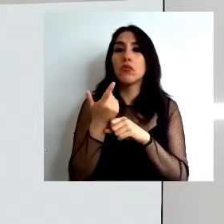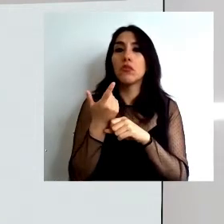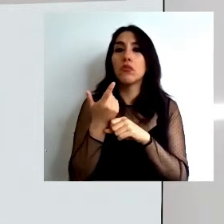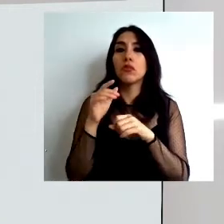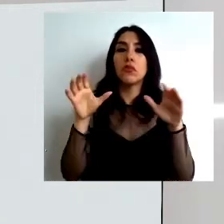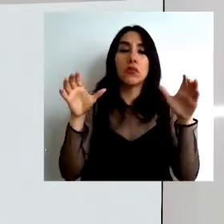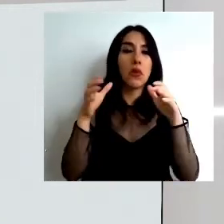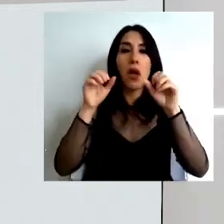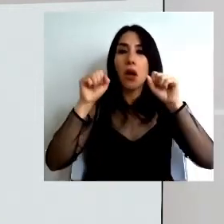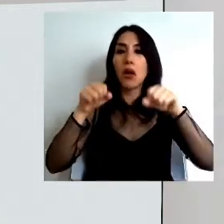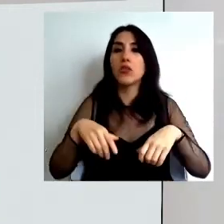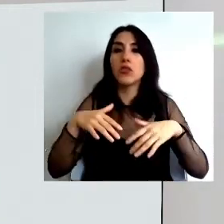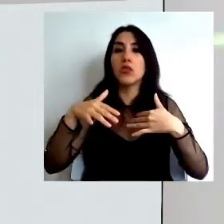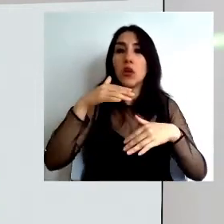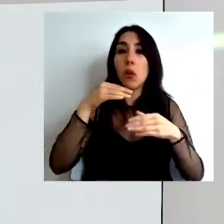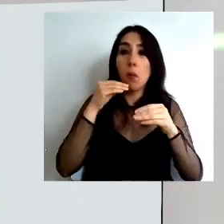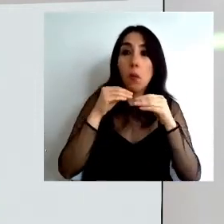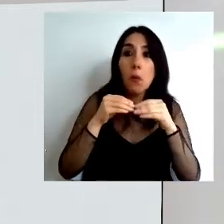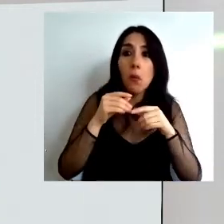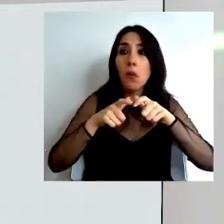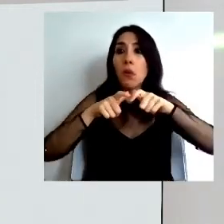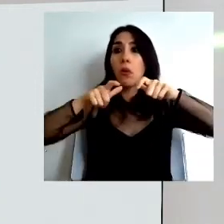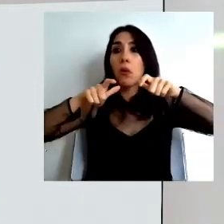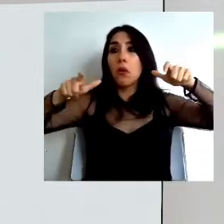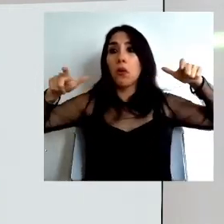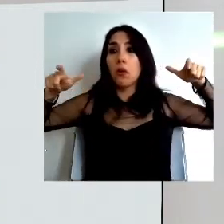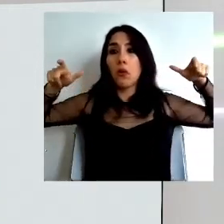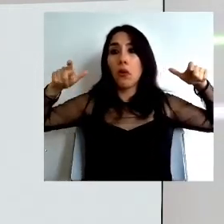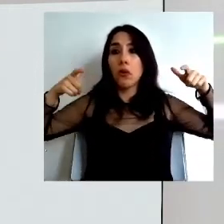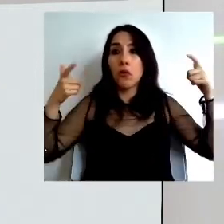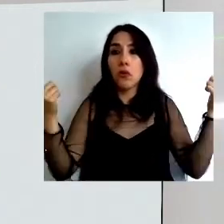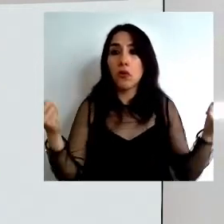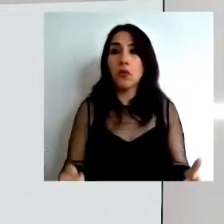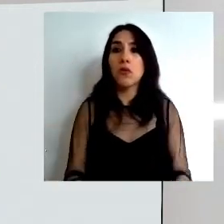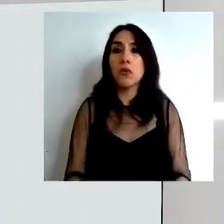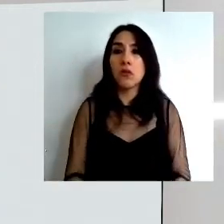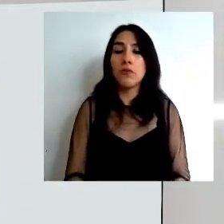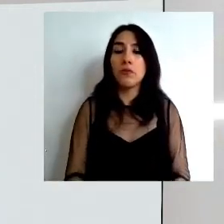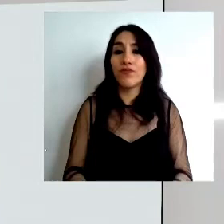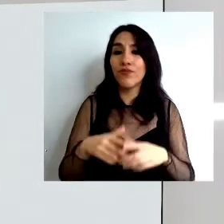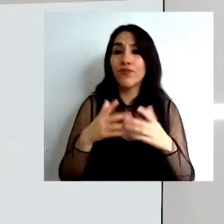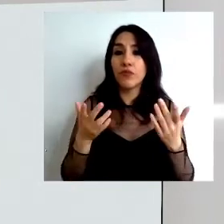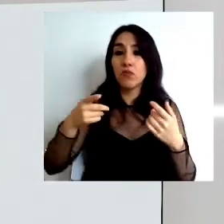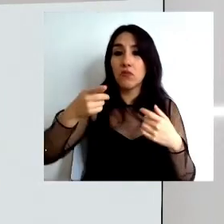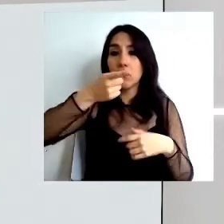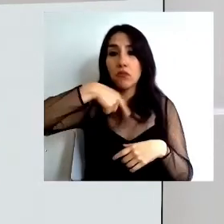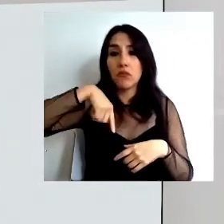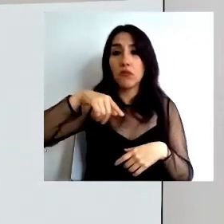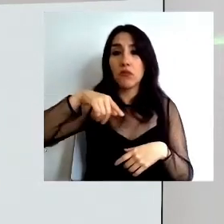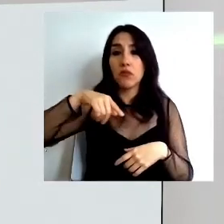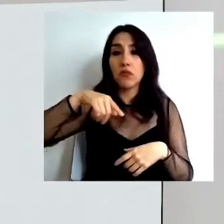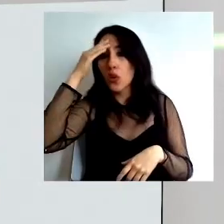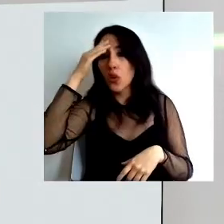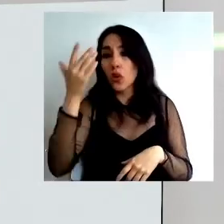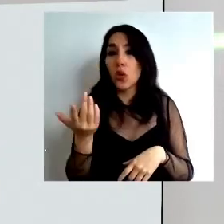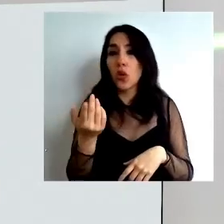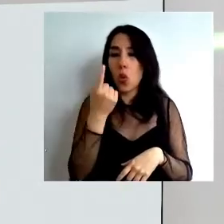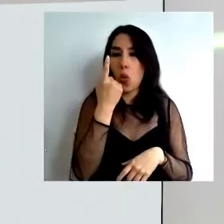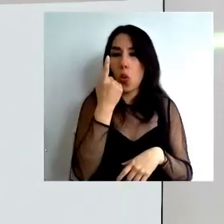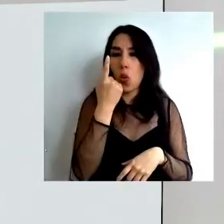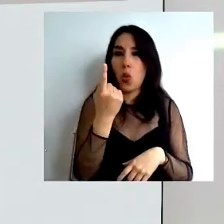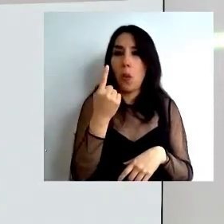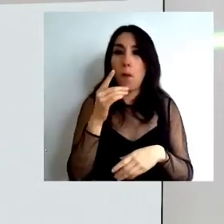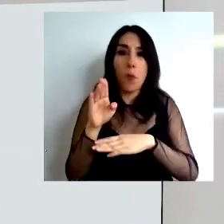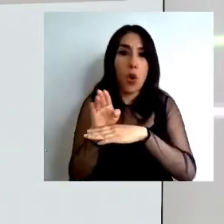an organization enough alone can really address these problems at the scale they need to be addressed. So at some point we believe